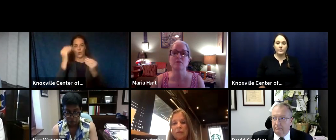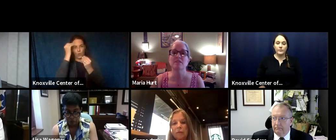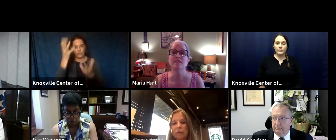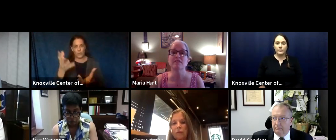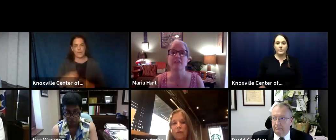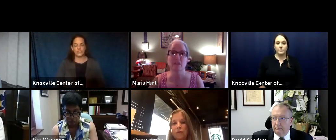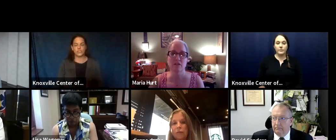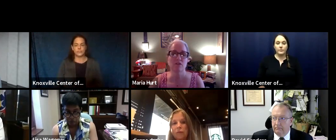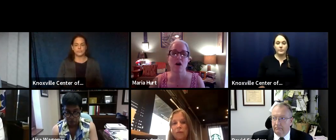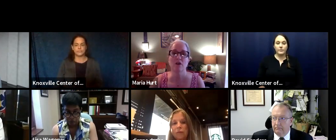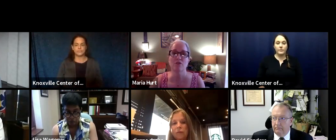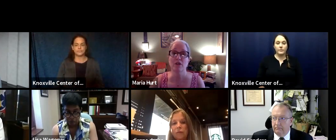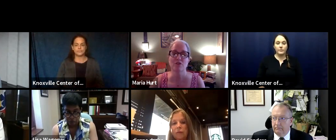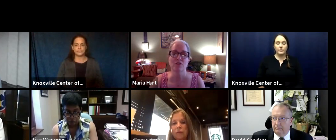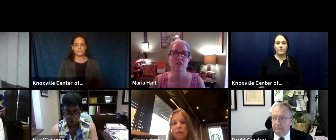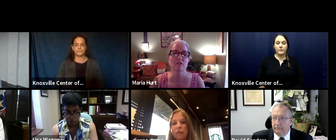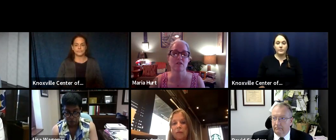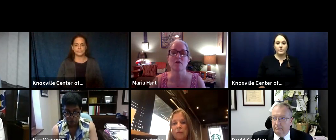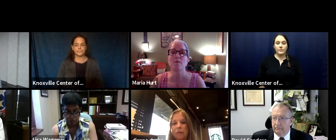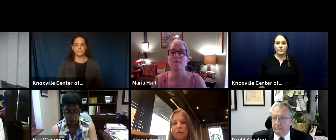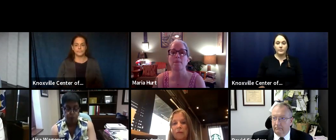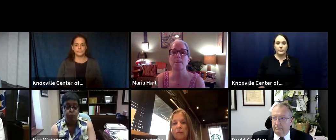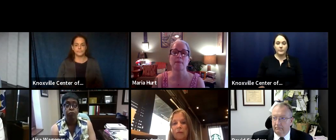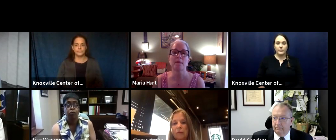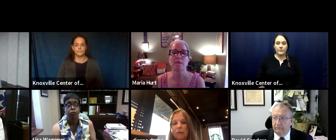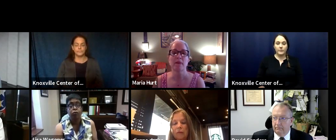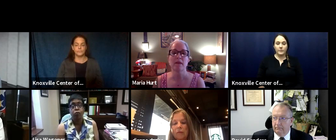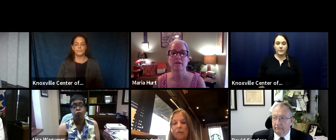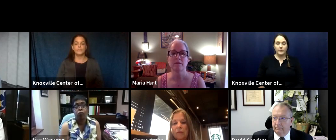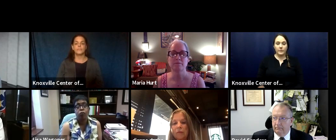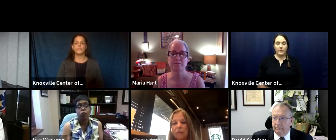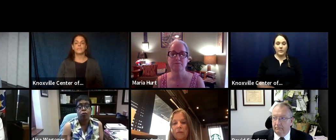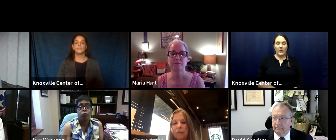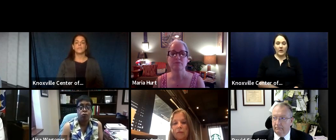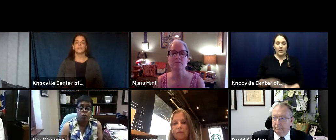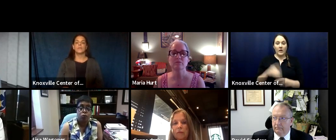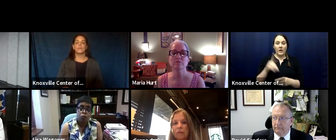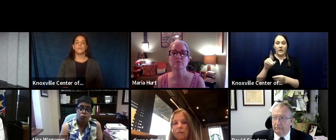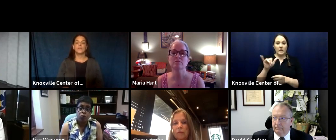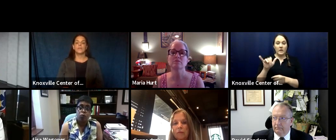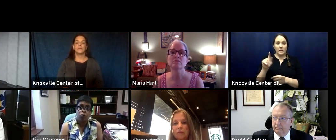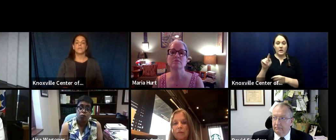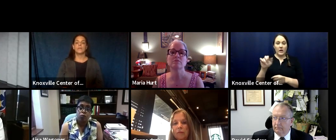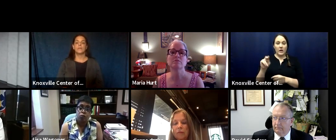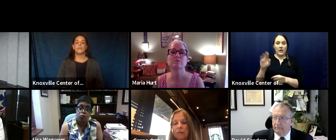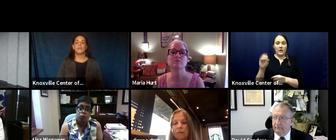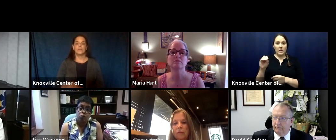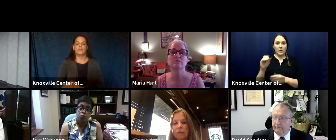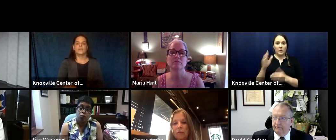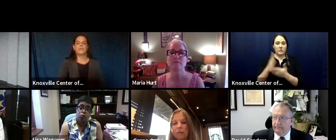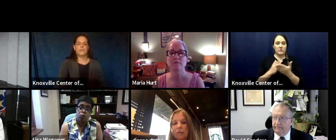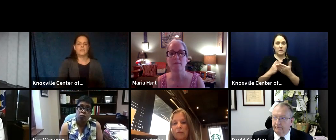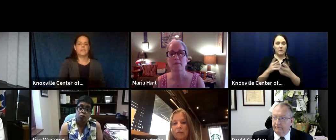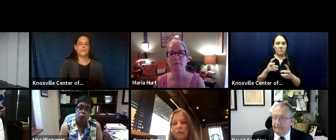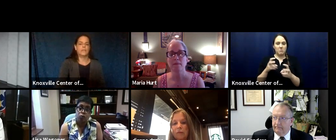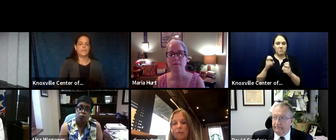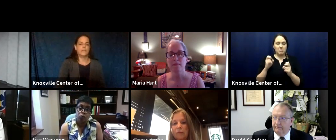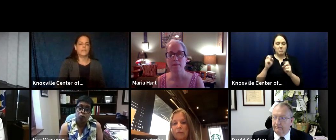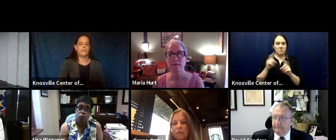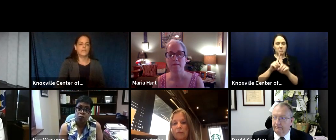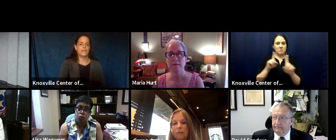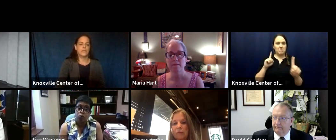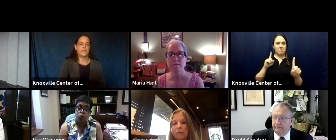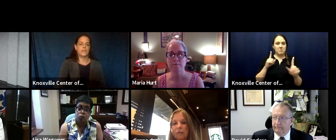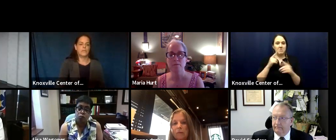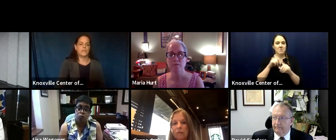that Specific. in Davidson County, there were some pullbacks that occurred because they have a variety of places